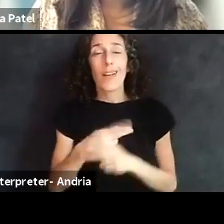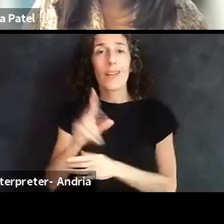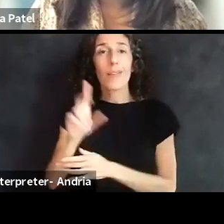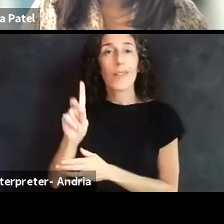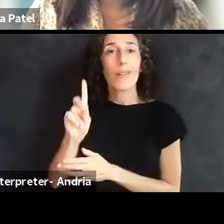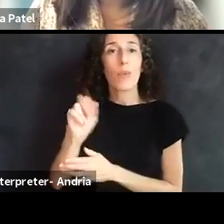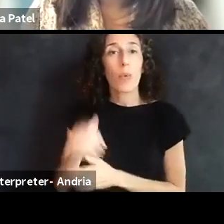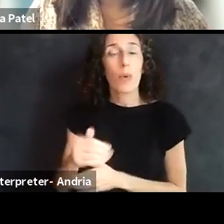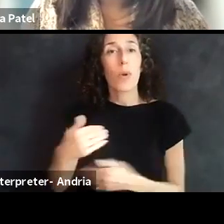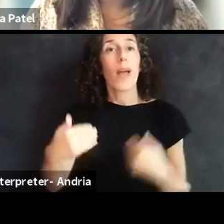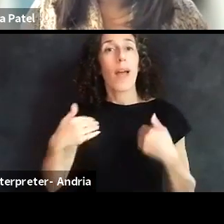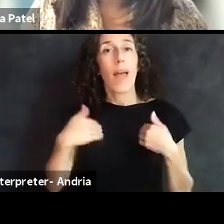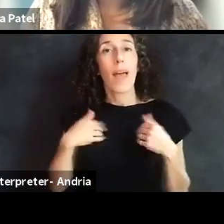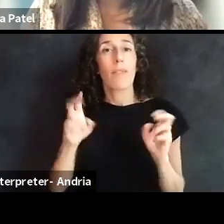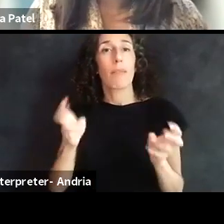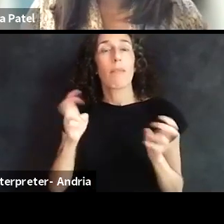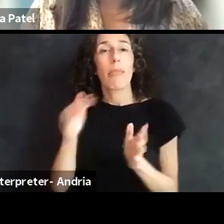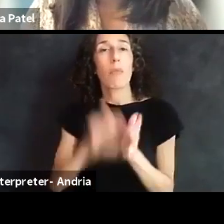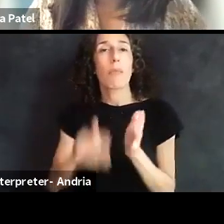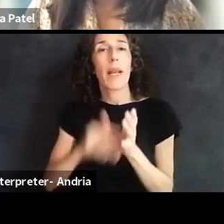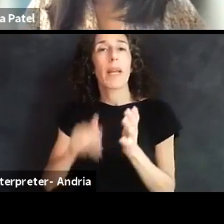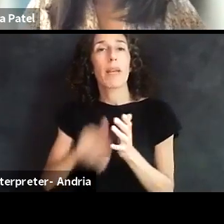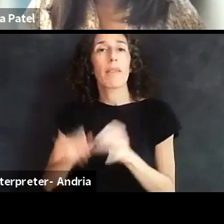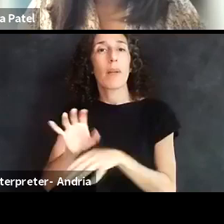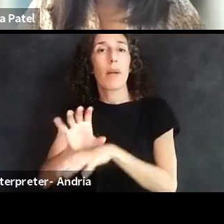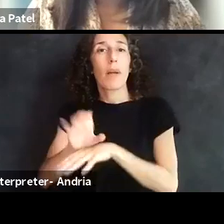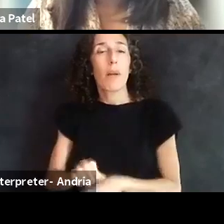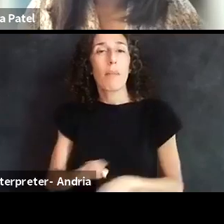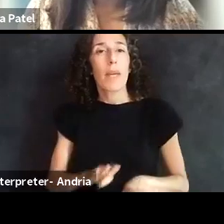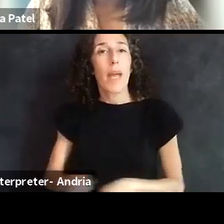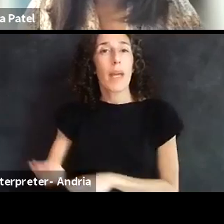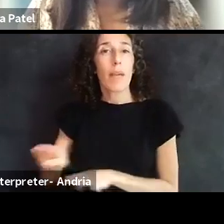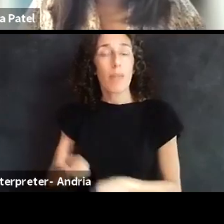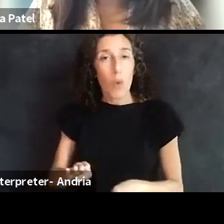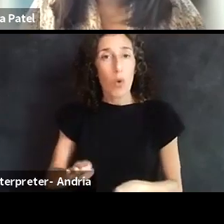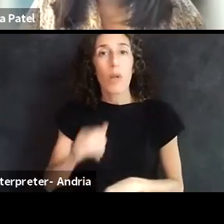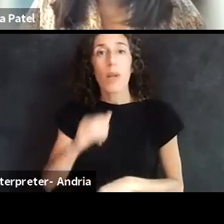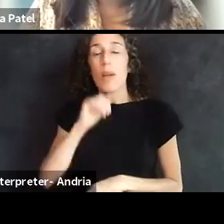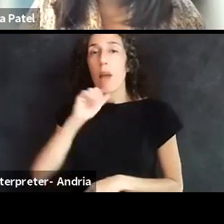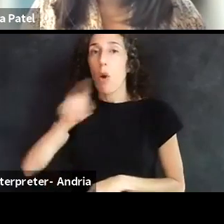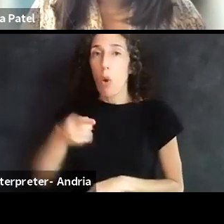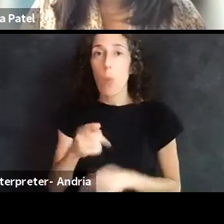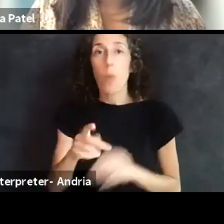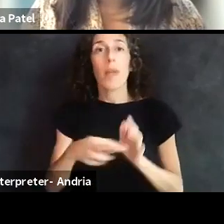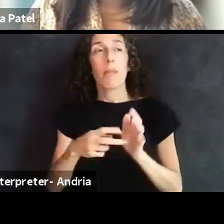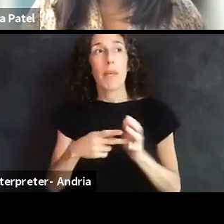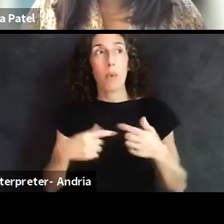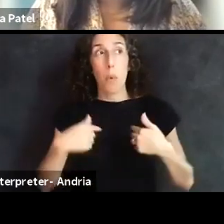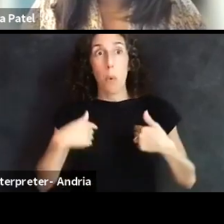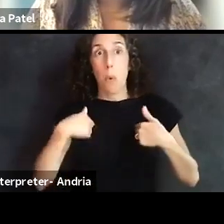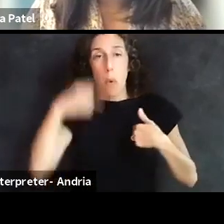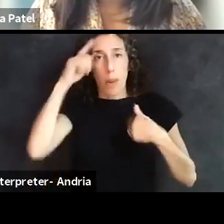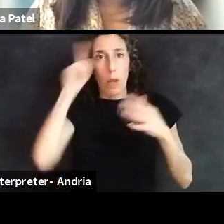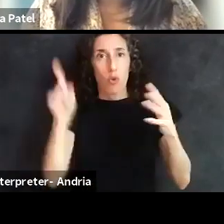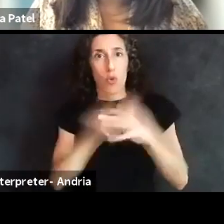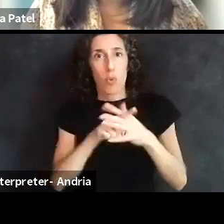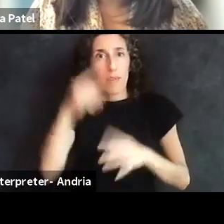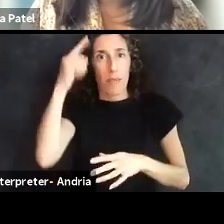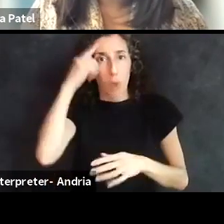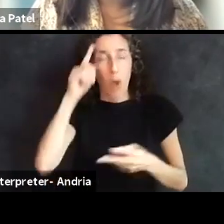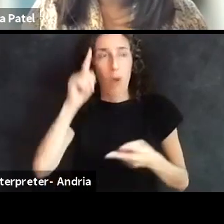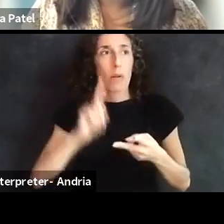skin picking or trichotillomania. Likewise, hoarding behavior in its own could be hoarding